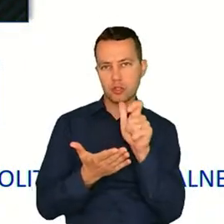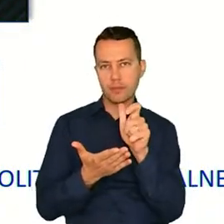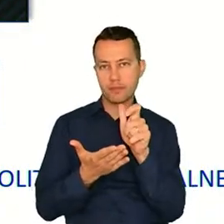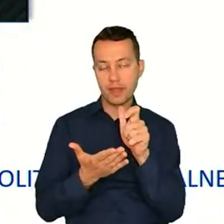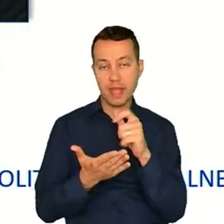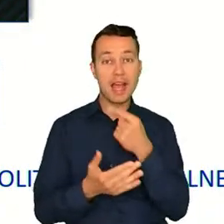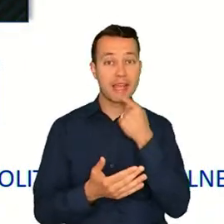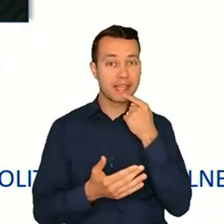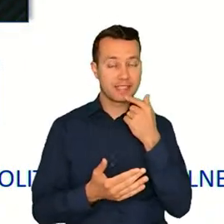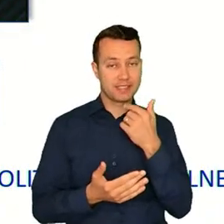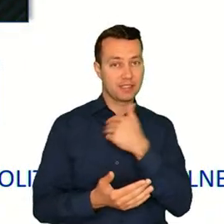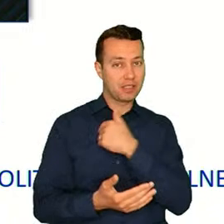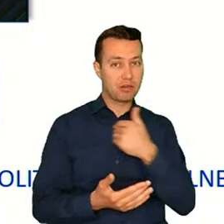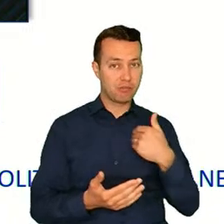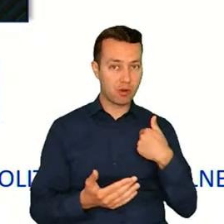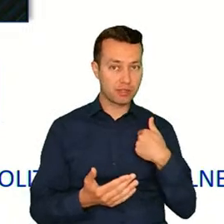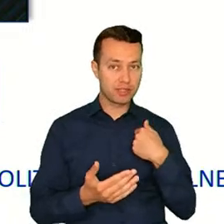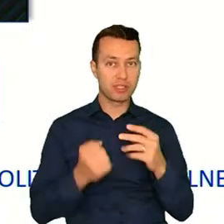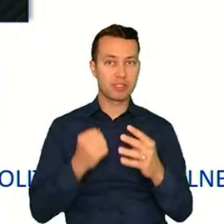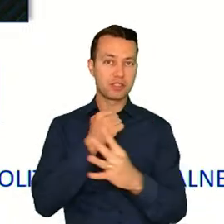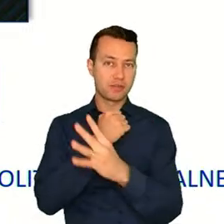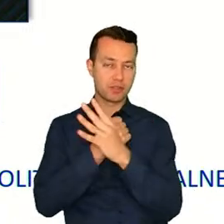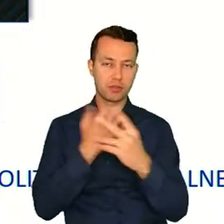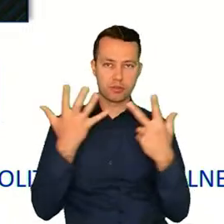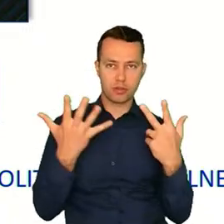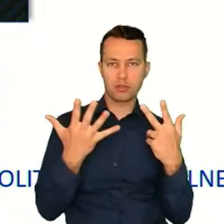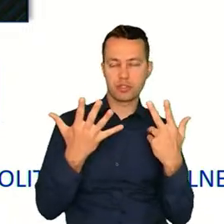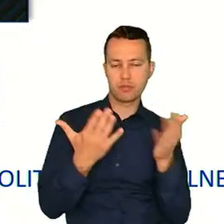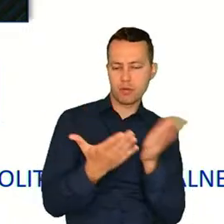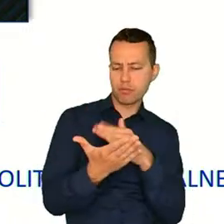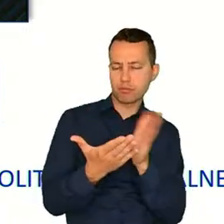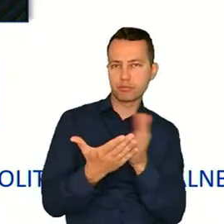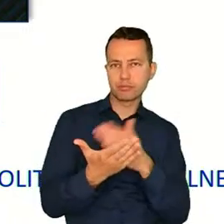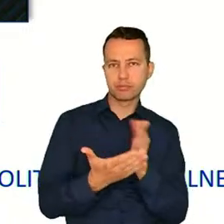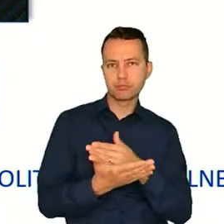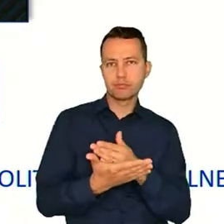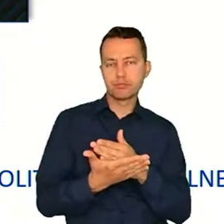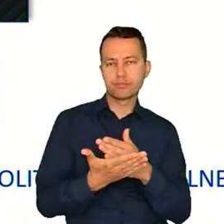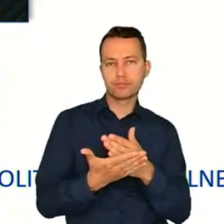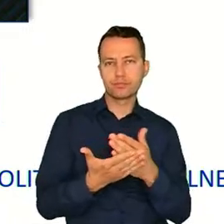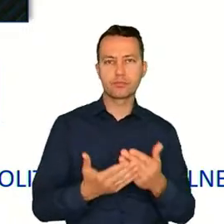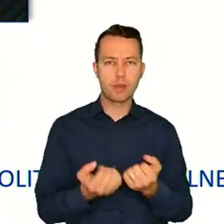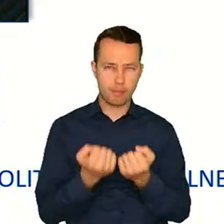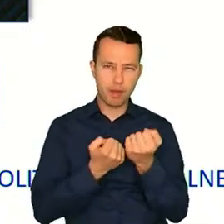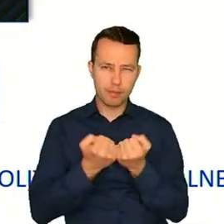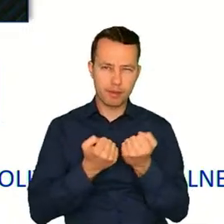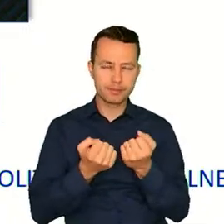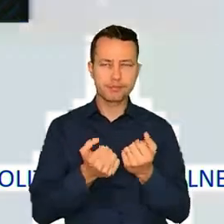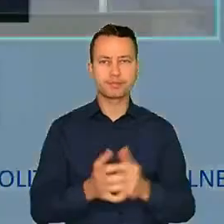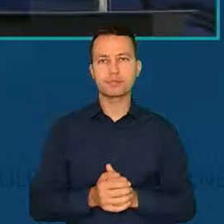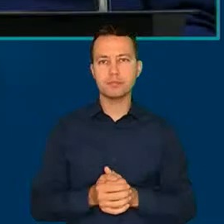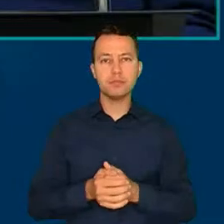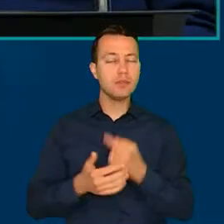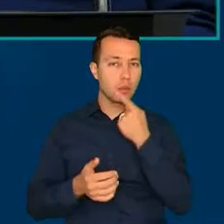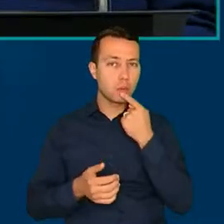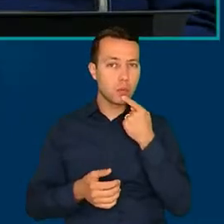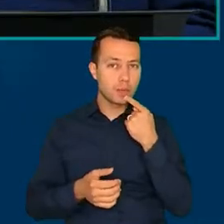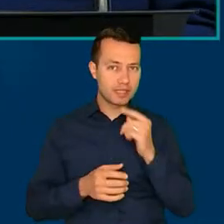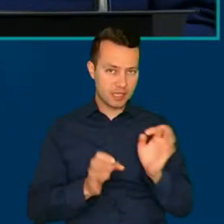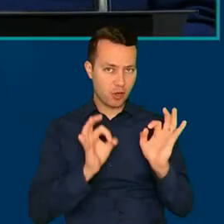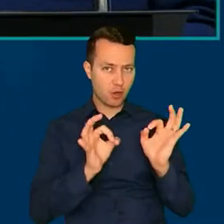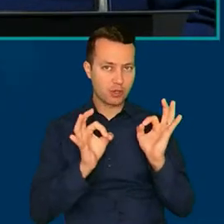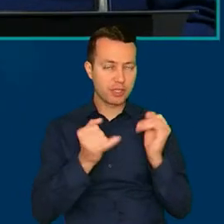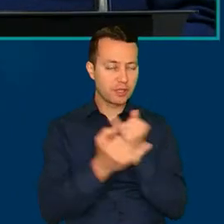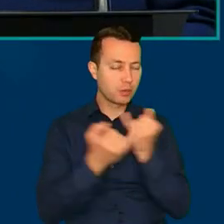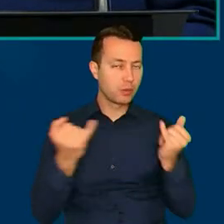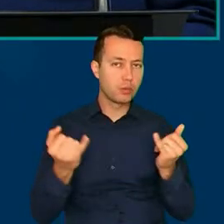has 98 pages. That was a huge success because normally translation is